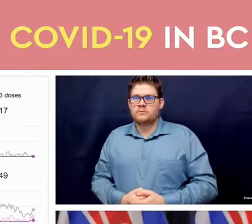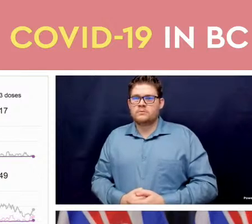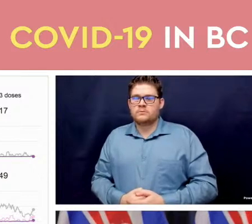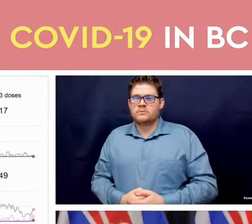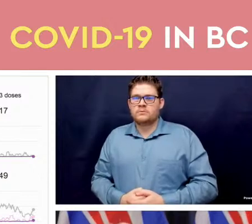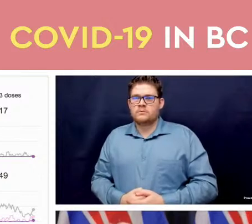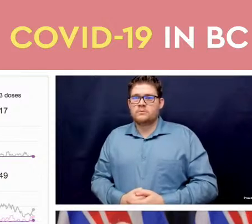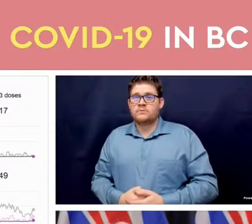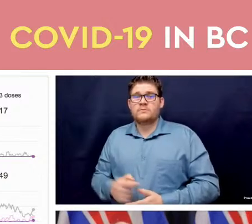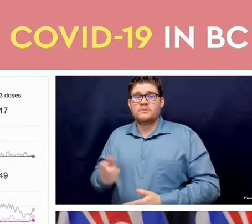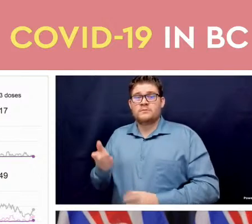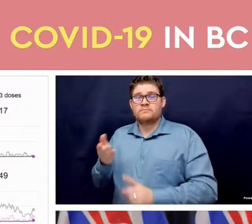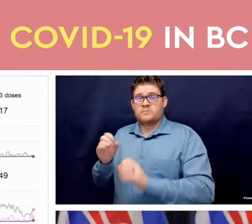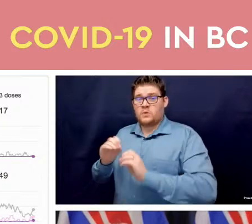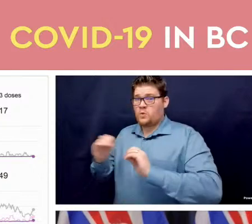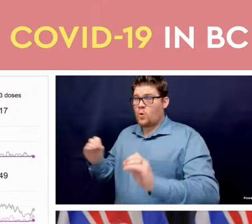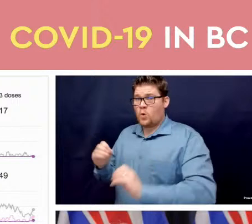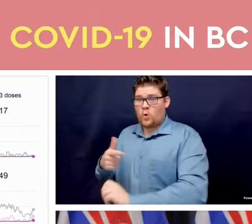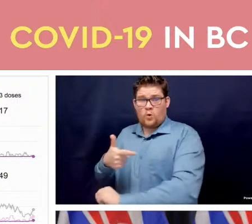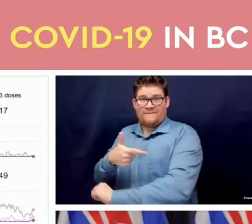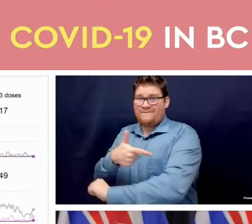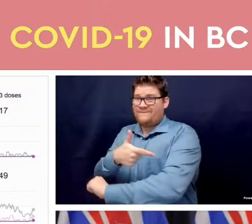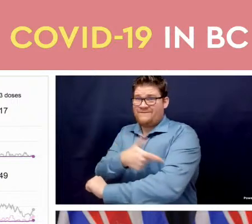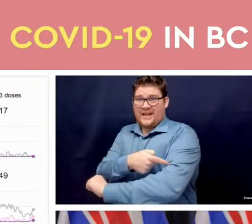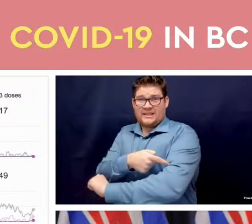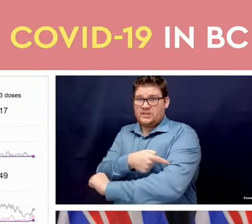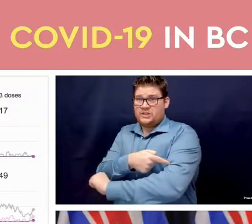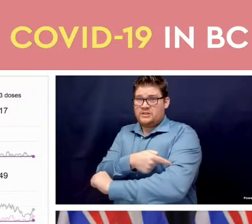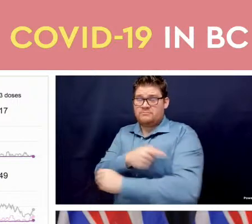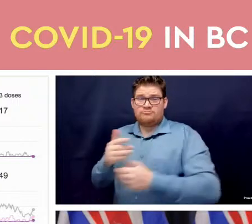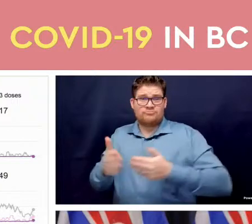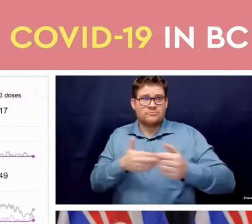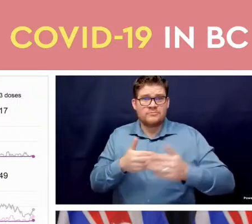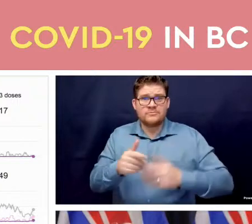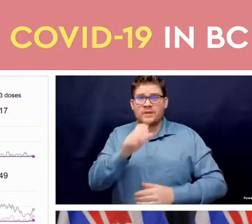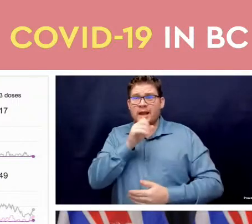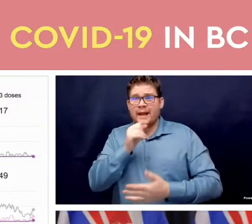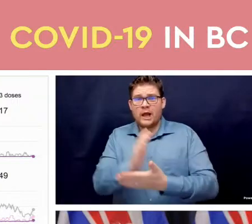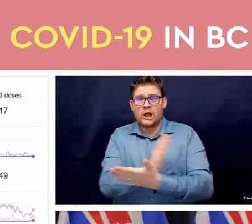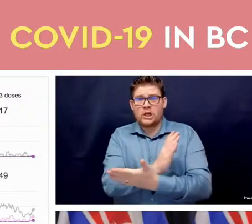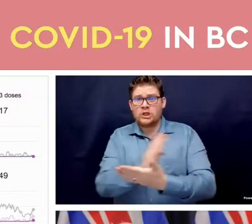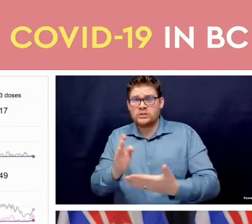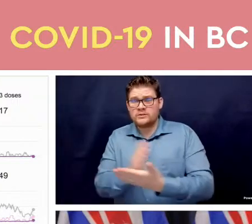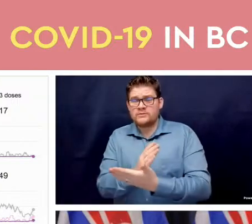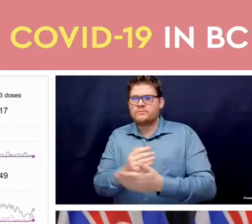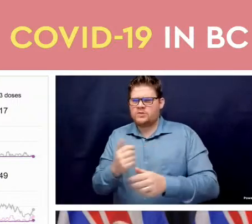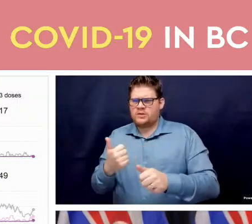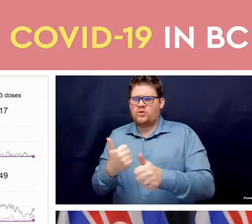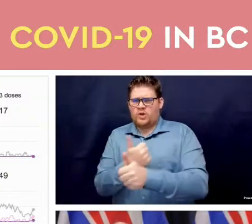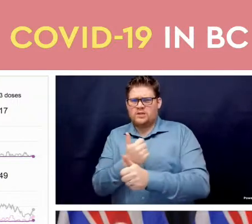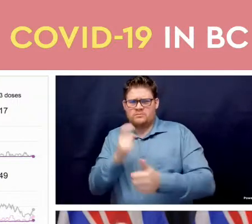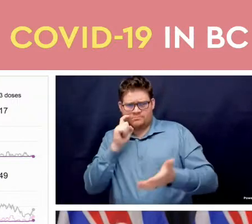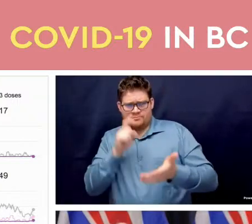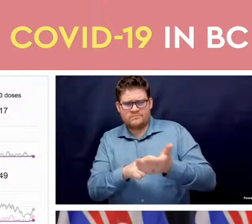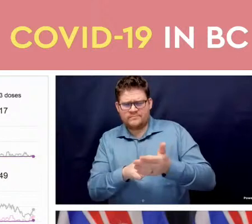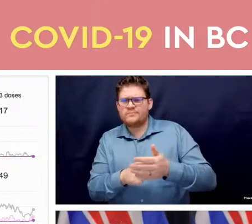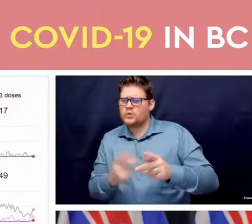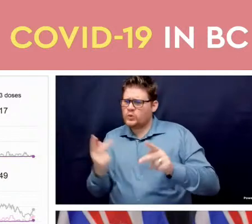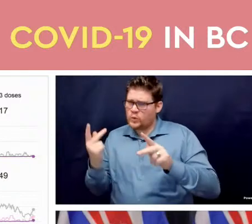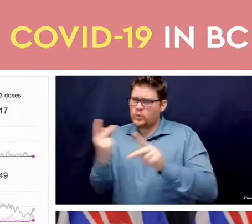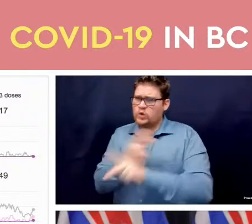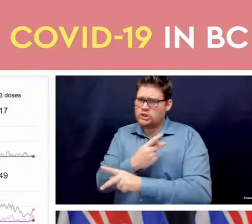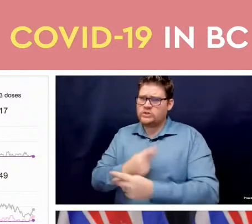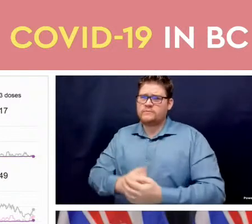any immune priming from vaccination. And if you're over age 70, you really need that booster dose